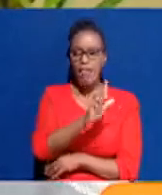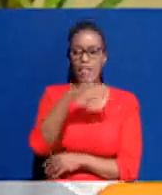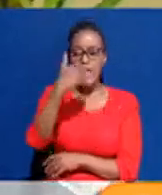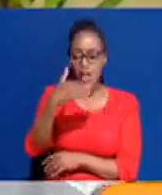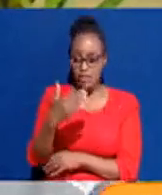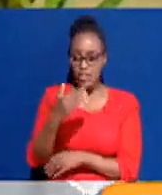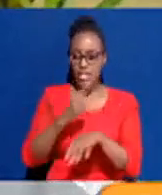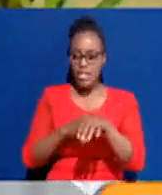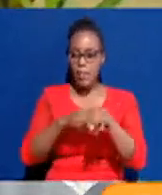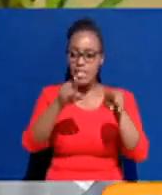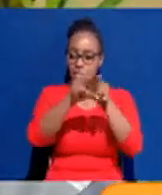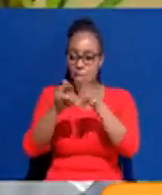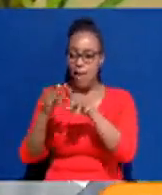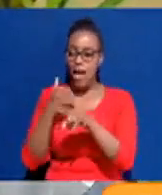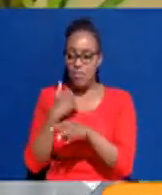can imagine such.